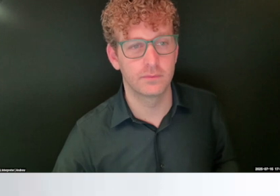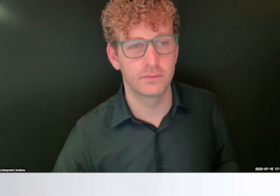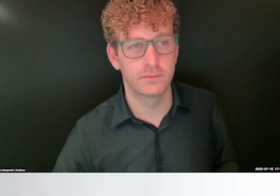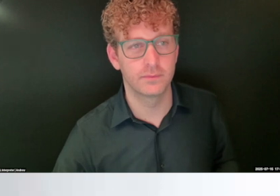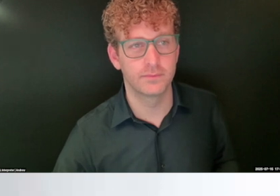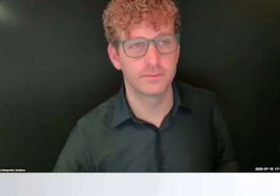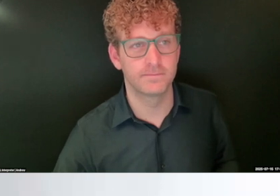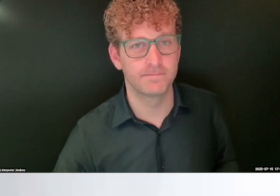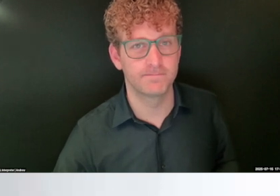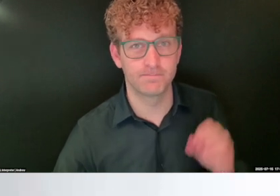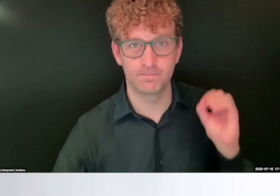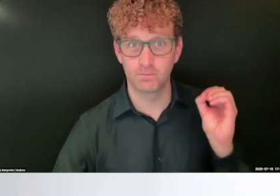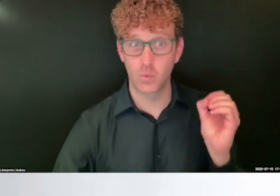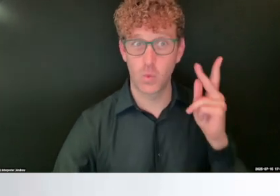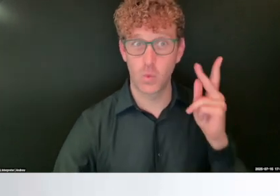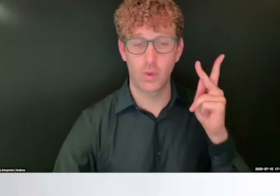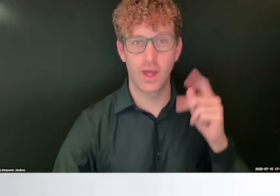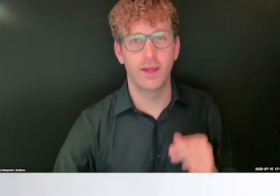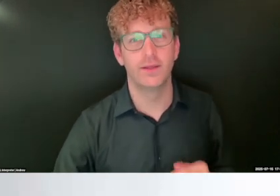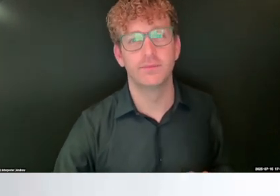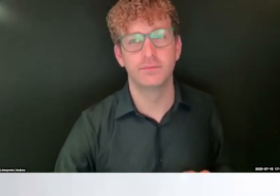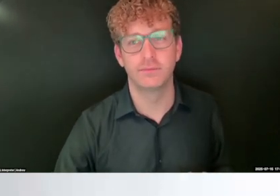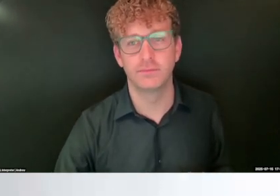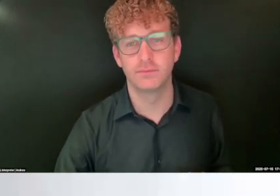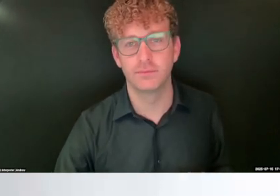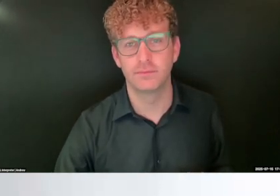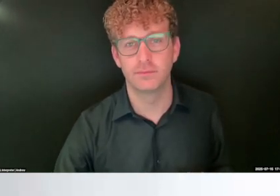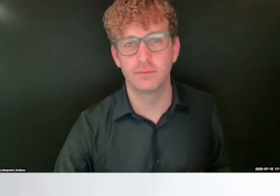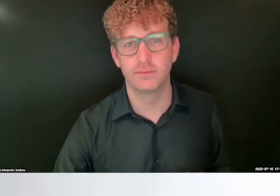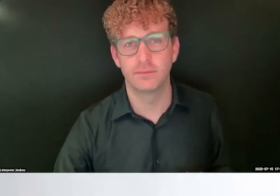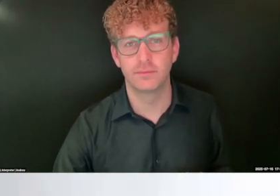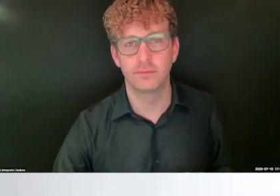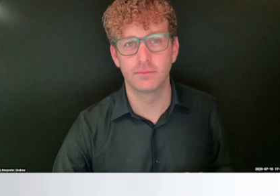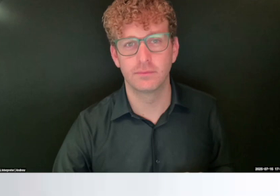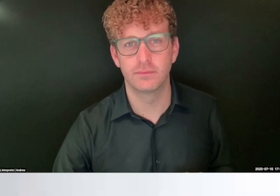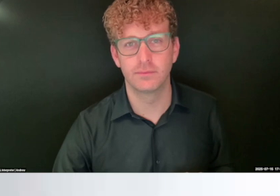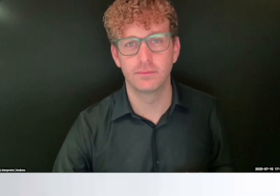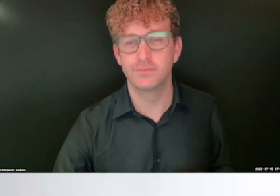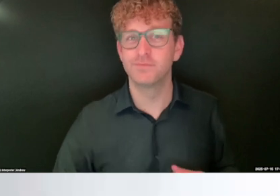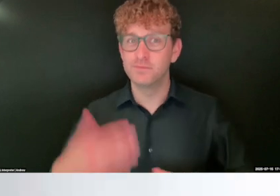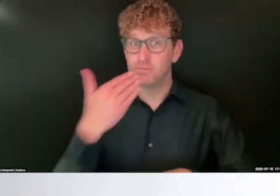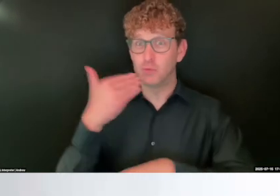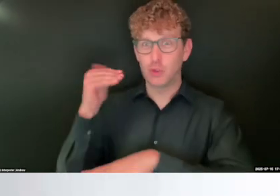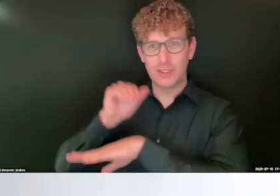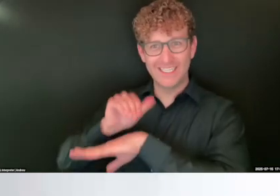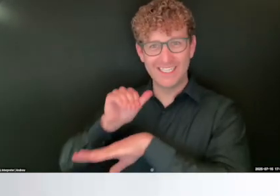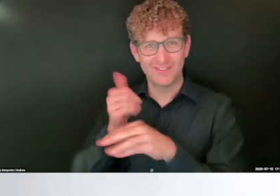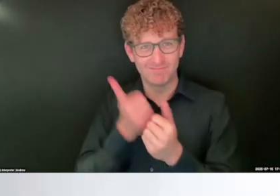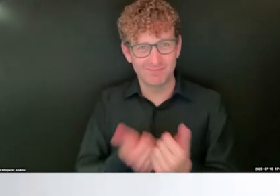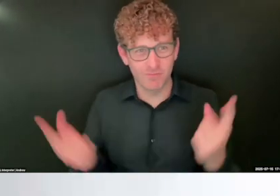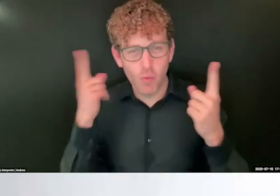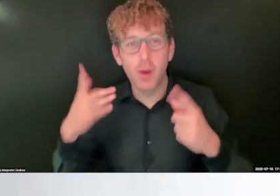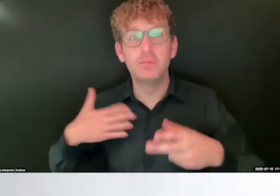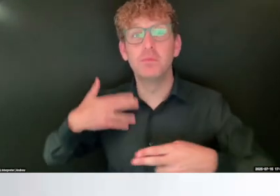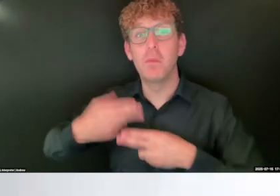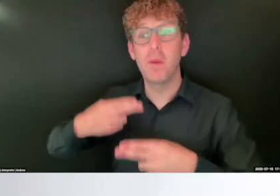Okay. Sorry, I keep getting all these notices. All right, good evening, everyone. My name is